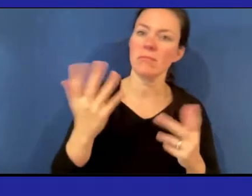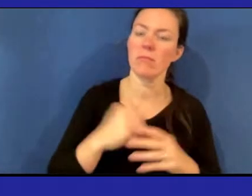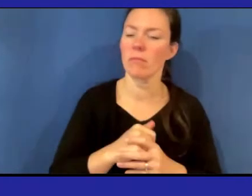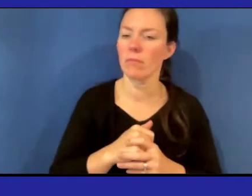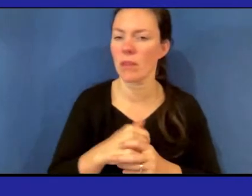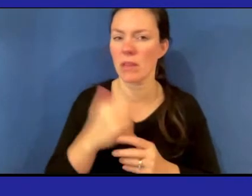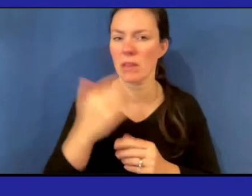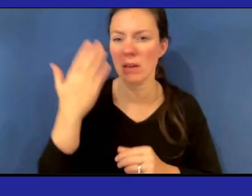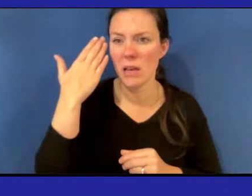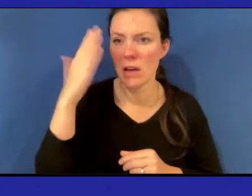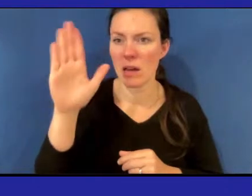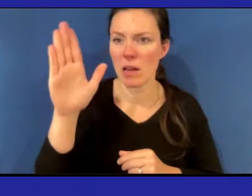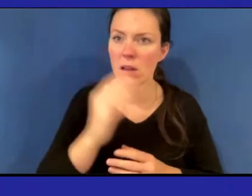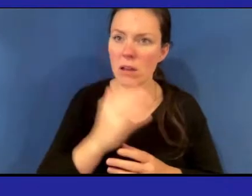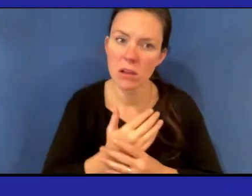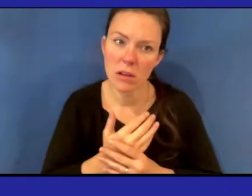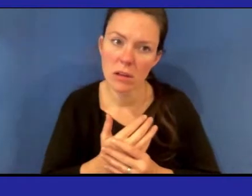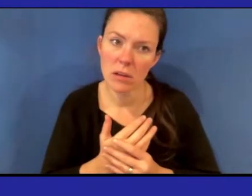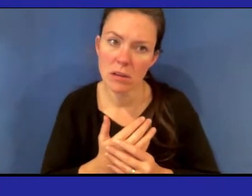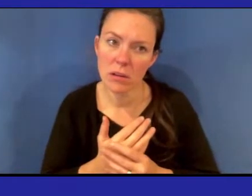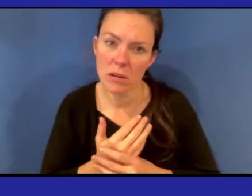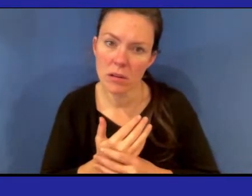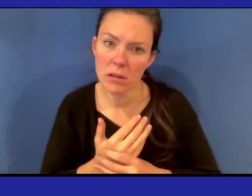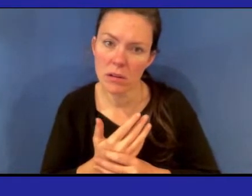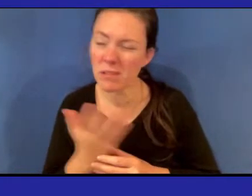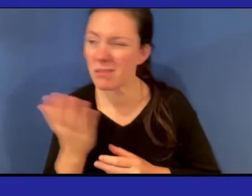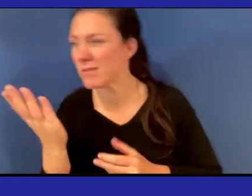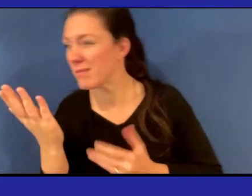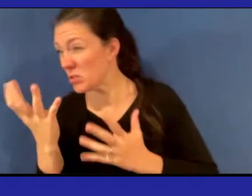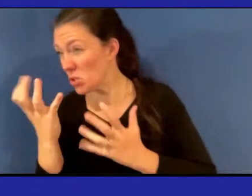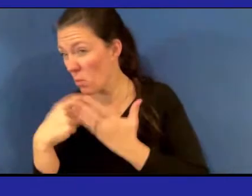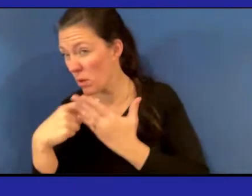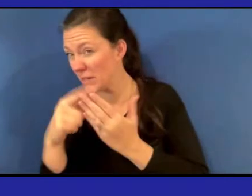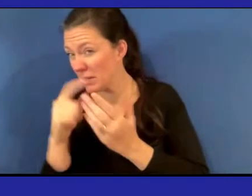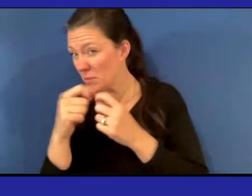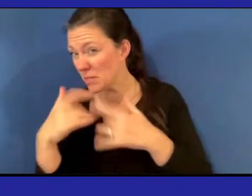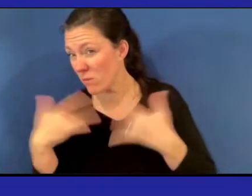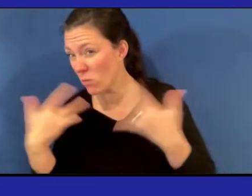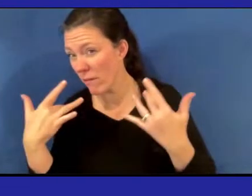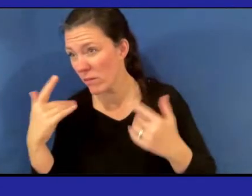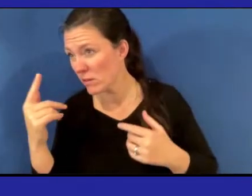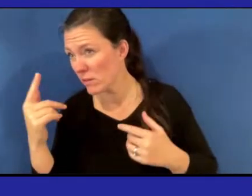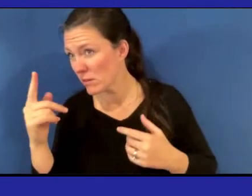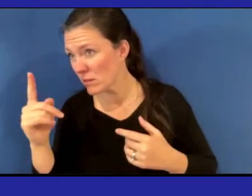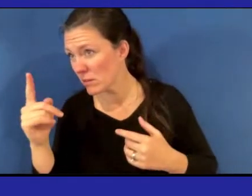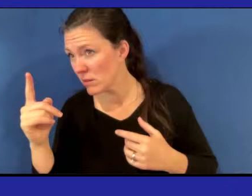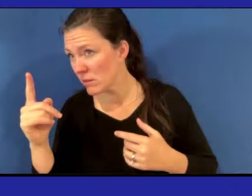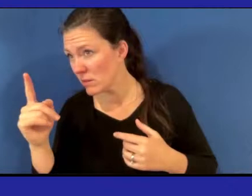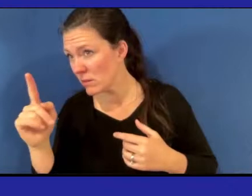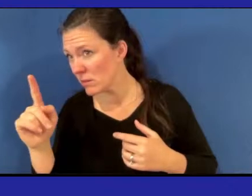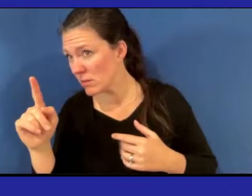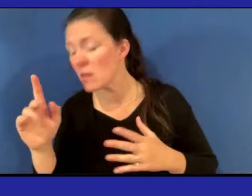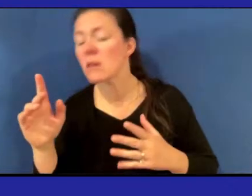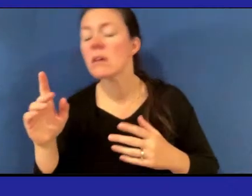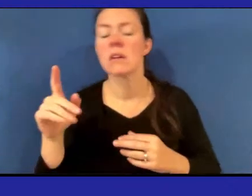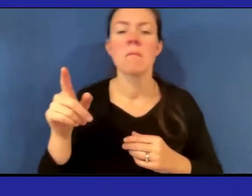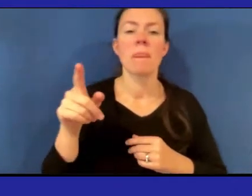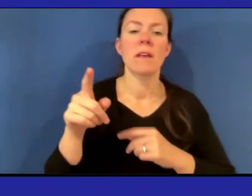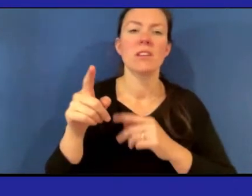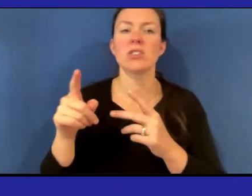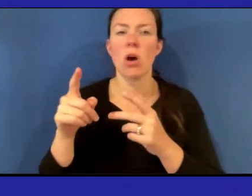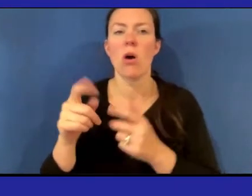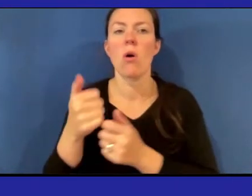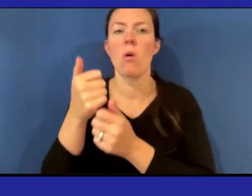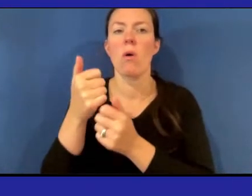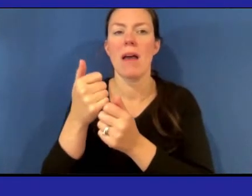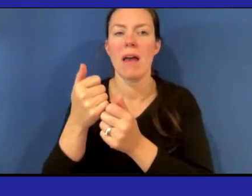come to the table and talk about our employee feedback survey and some of the wellness metrics that we track. So we do it every other year employee